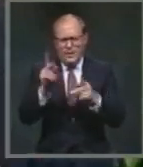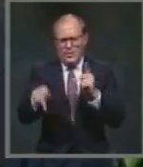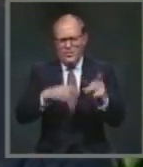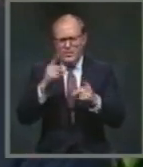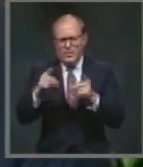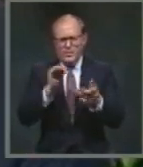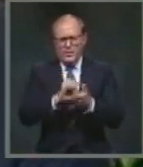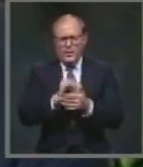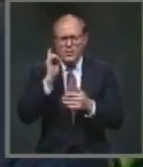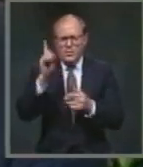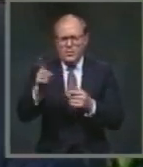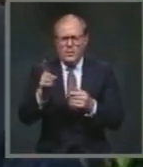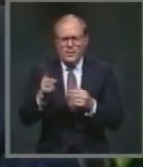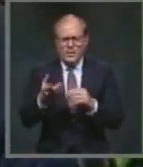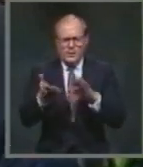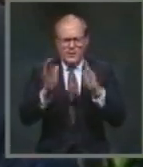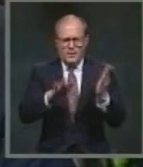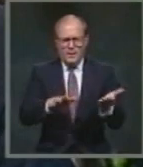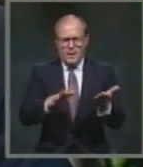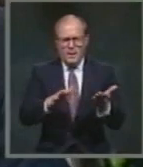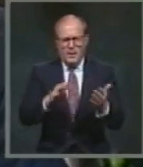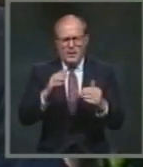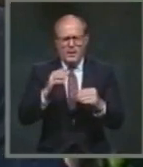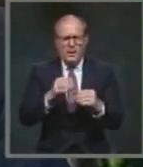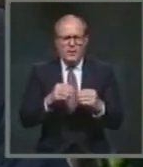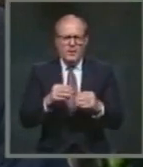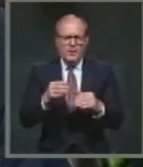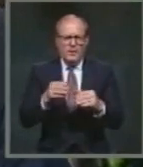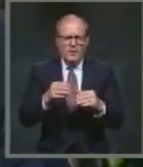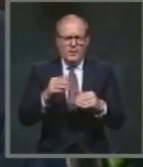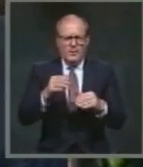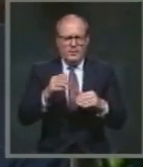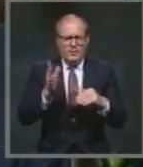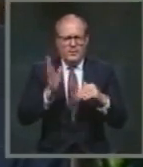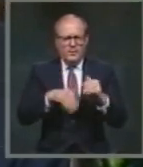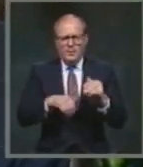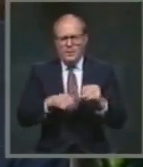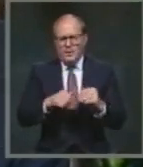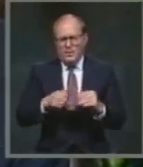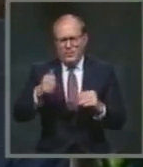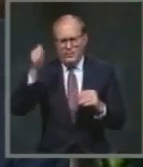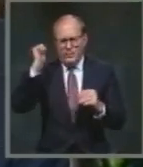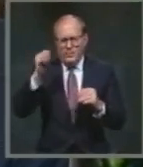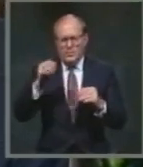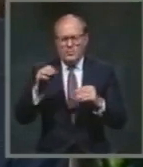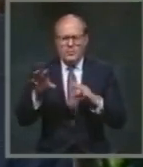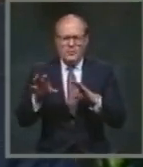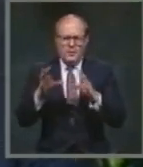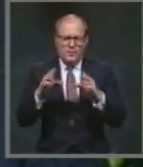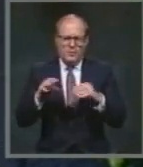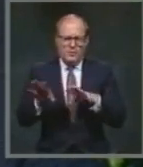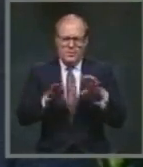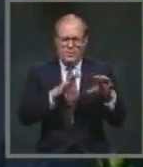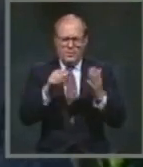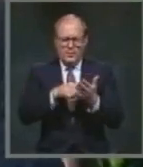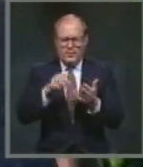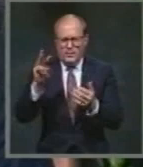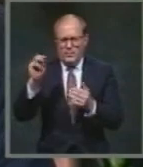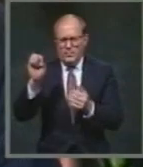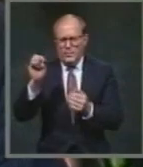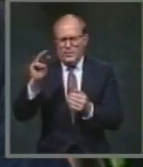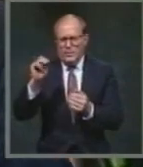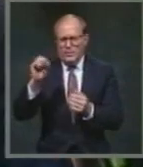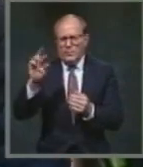would rather die than to forsake that memorial. Isn't that fantastic? What